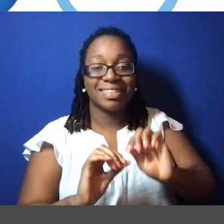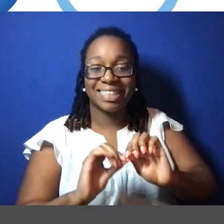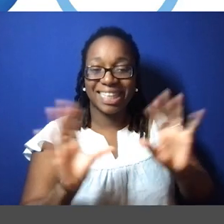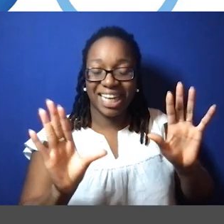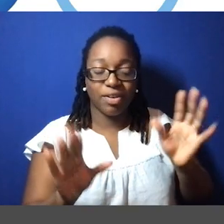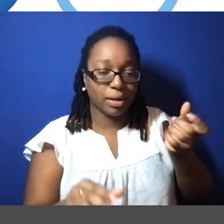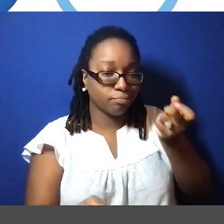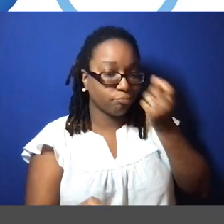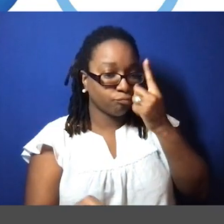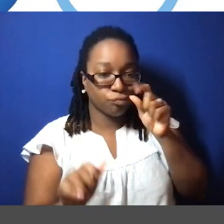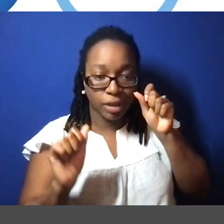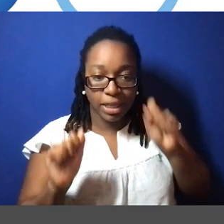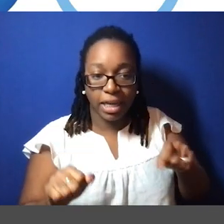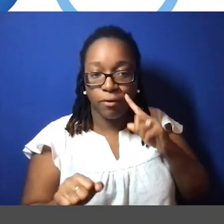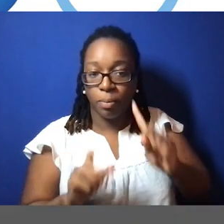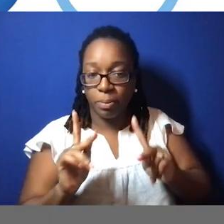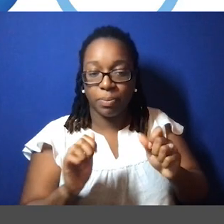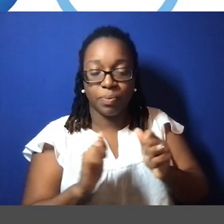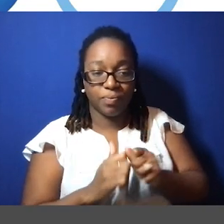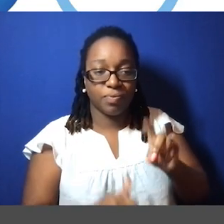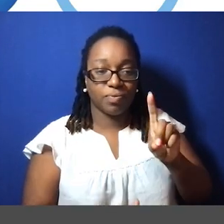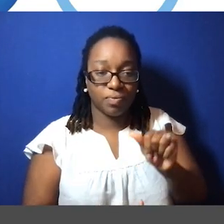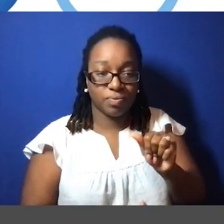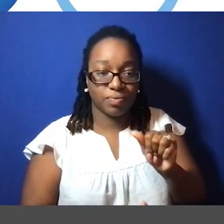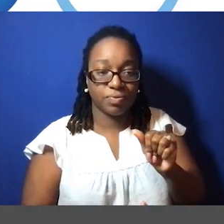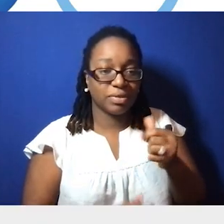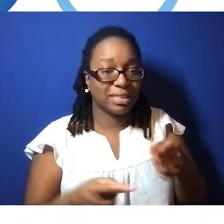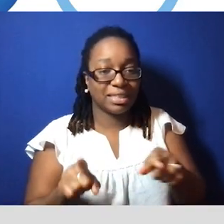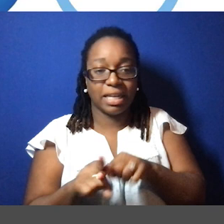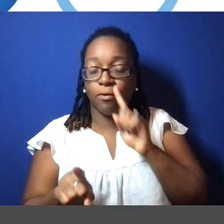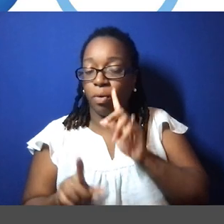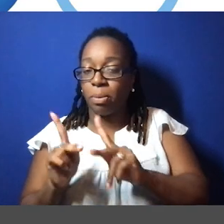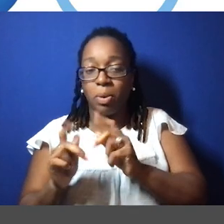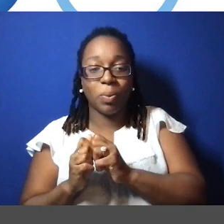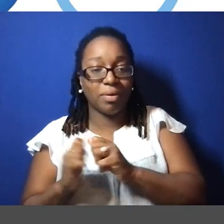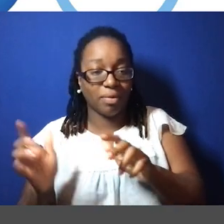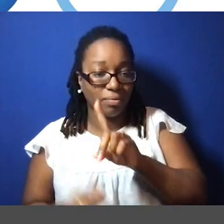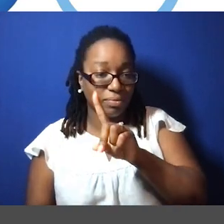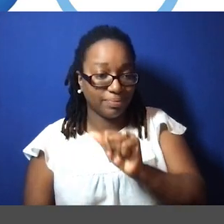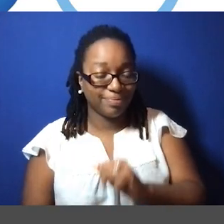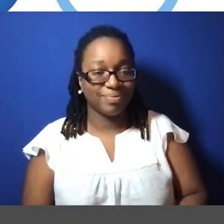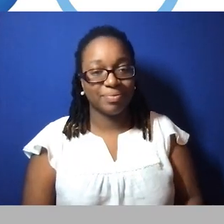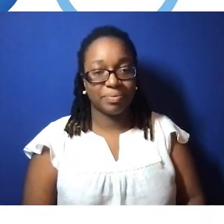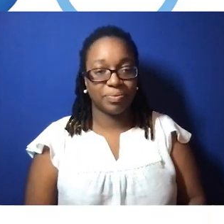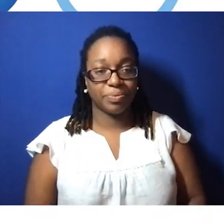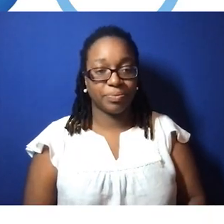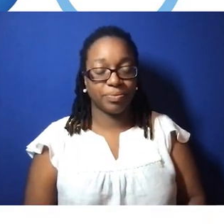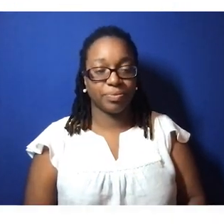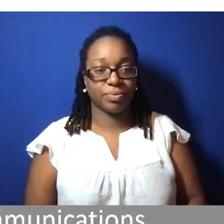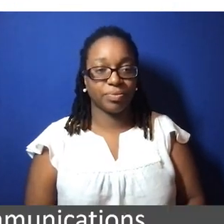information is as clear and understandable to people with disabilities as it is for those without